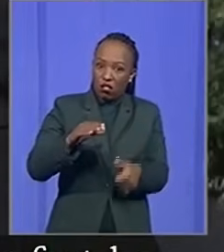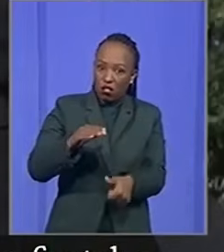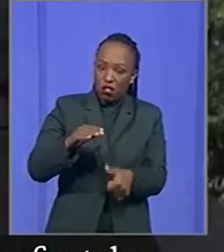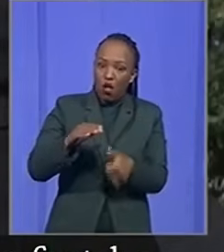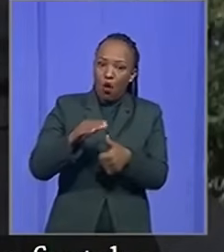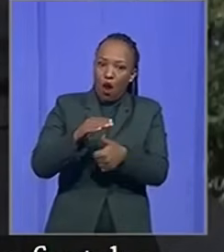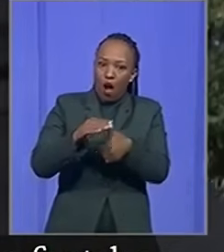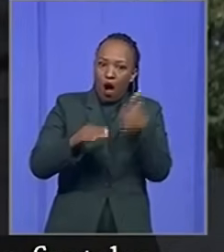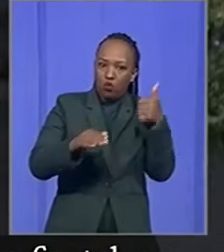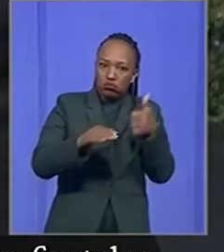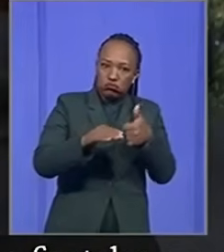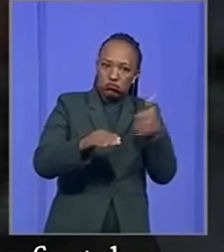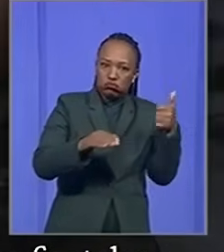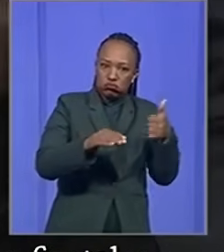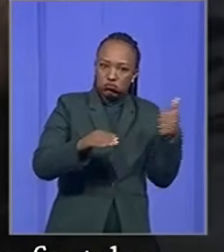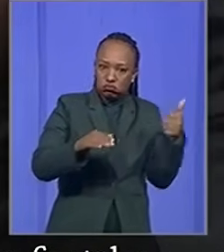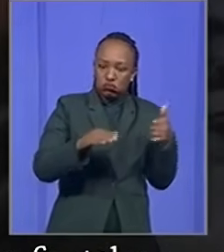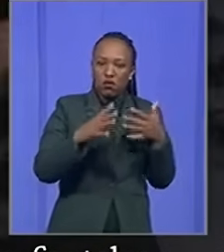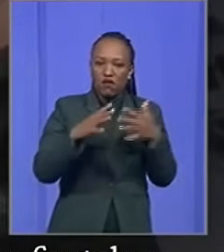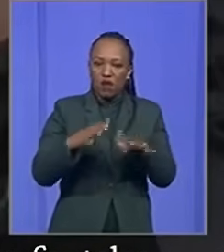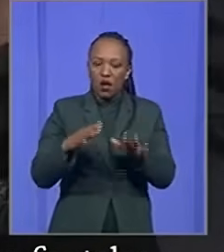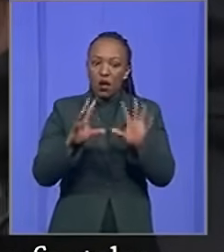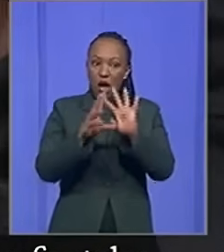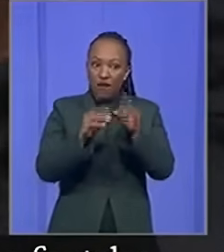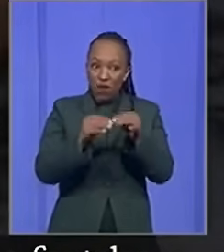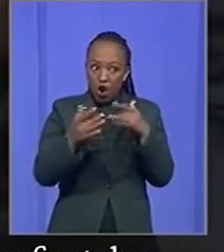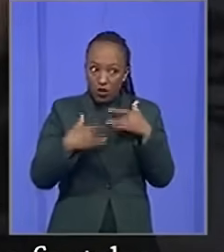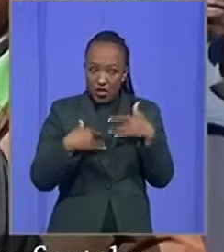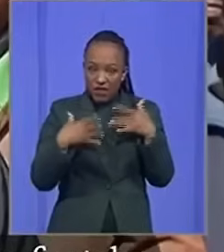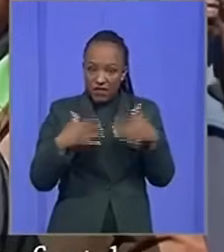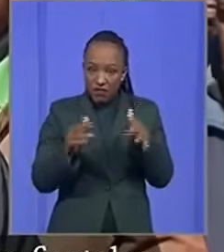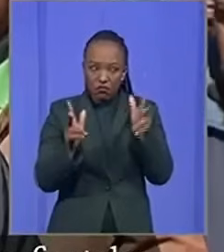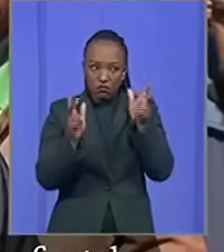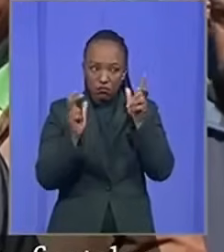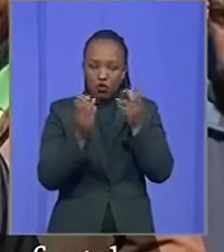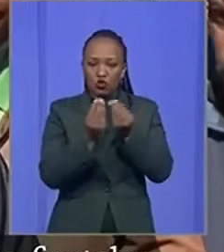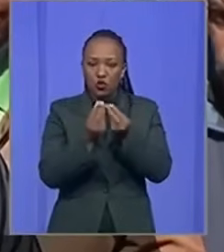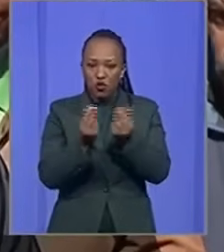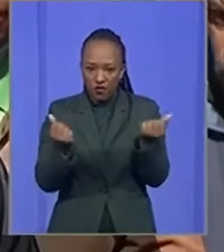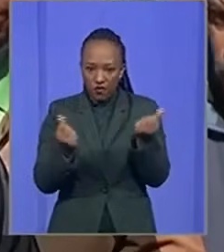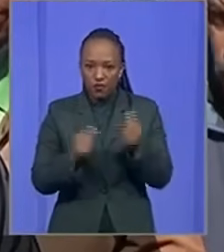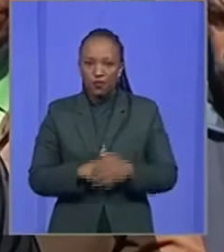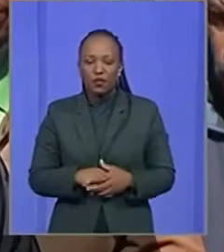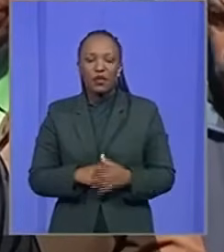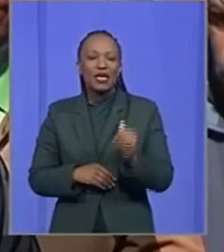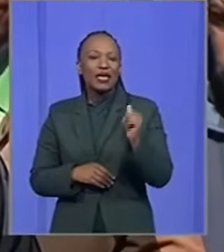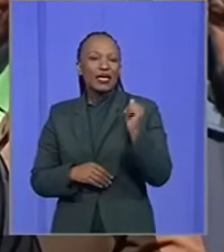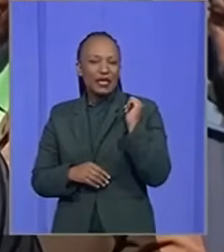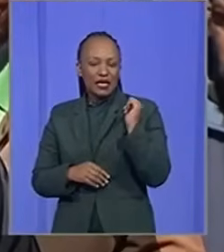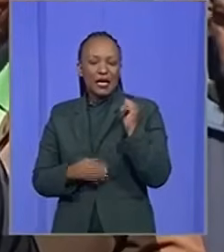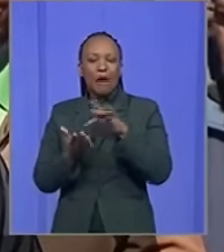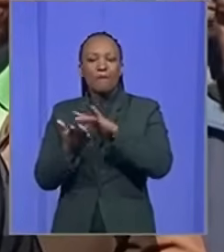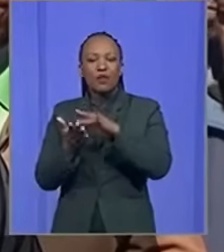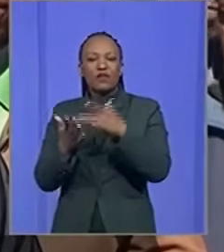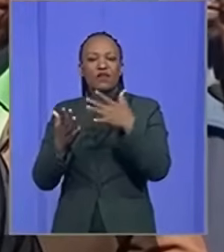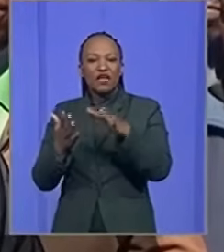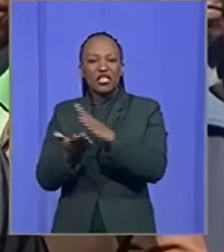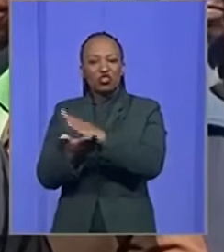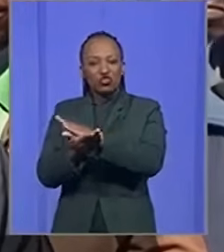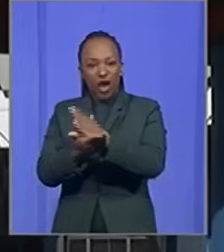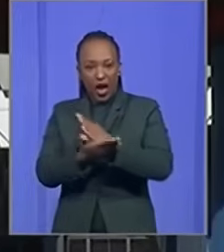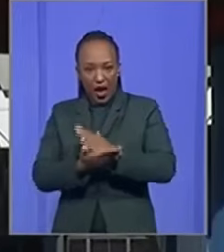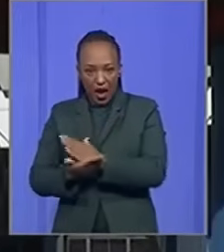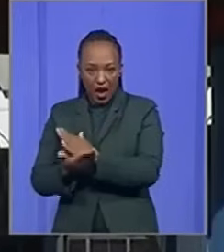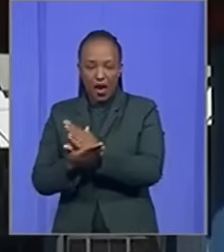lefatshe fa ditopo tsa bona di sena go tsibogelwa. The position that was said at stadium yokokuba ama shares should come